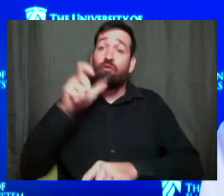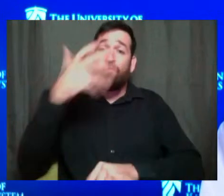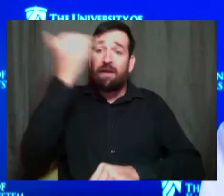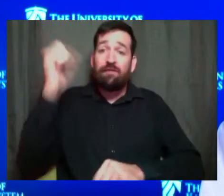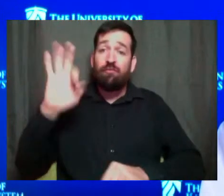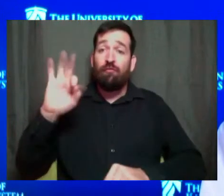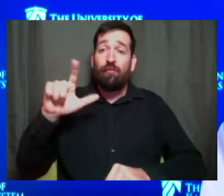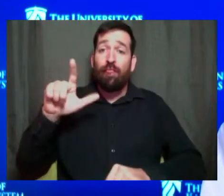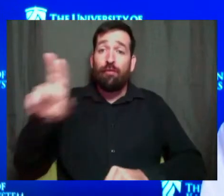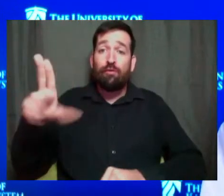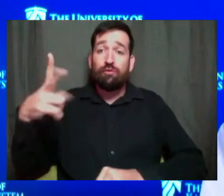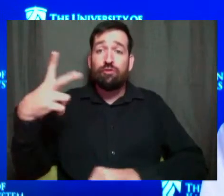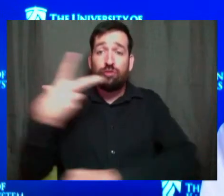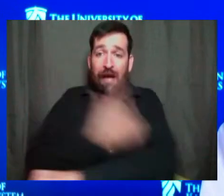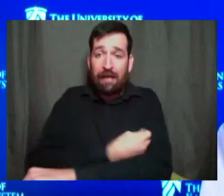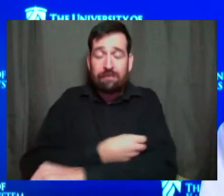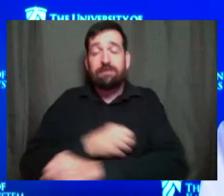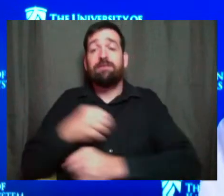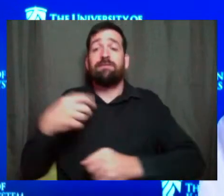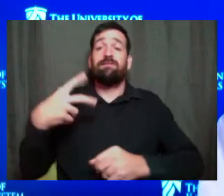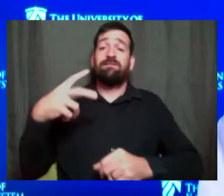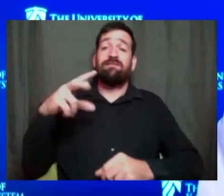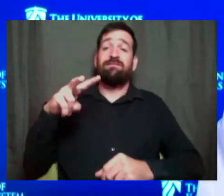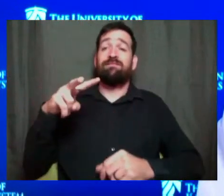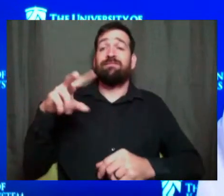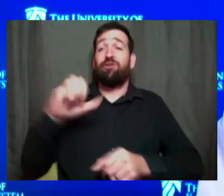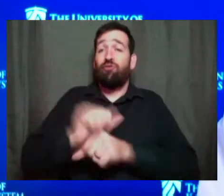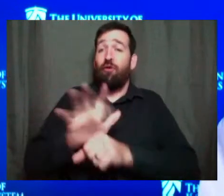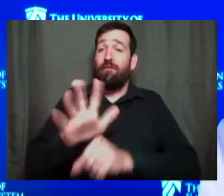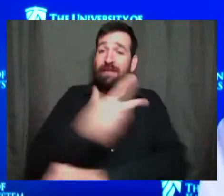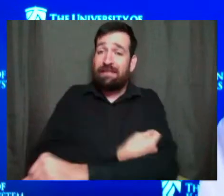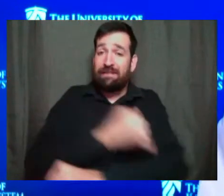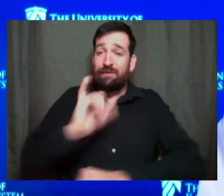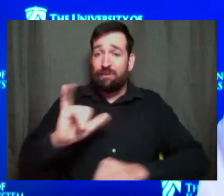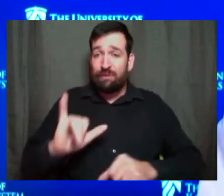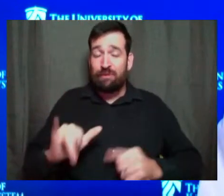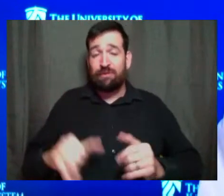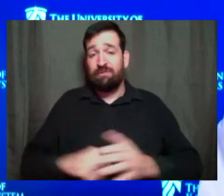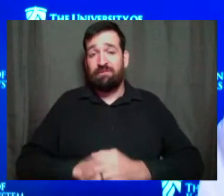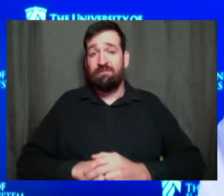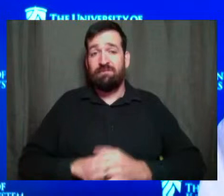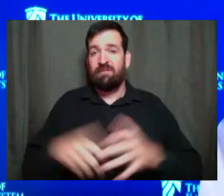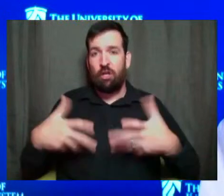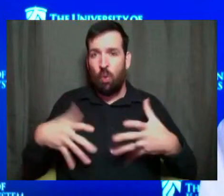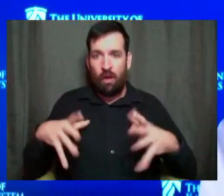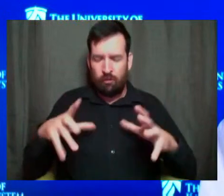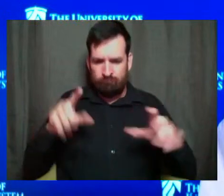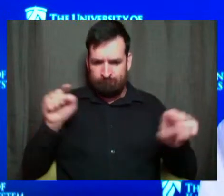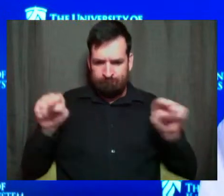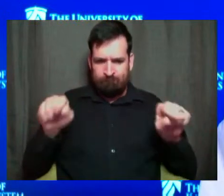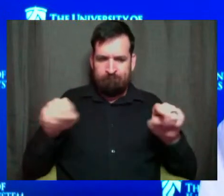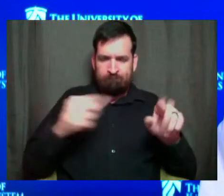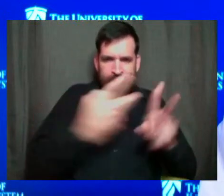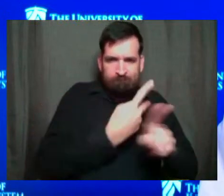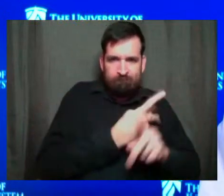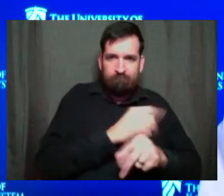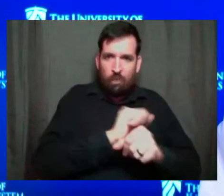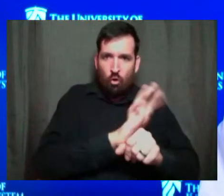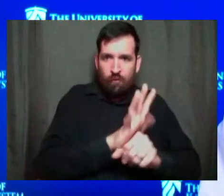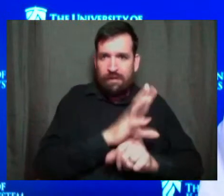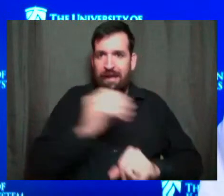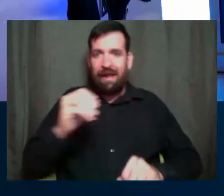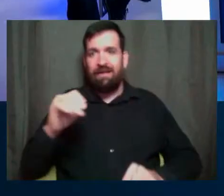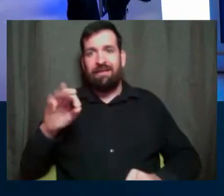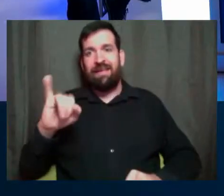We're getting into the influenza season, and we don't want to be having to try to differentiate between COVID-19 and influenza. So make sure you get